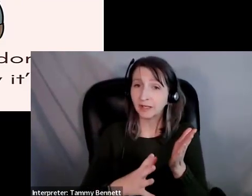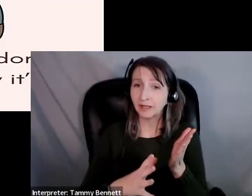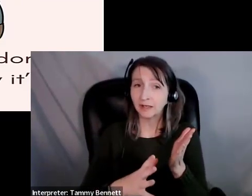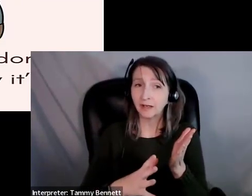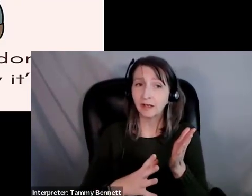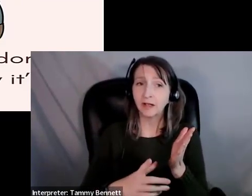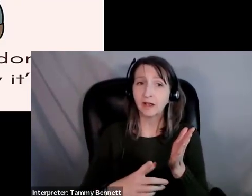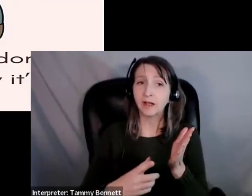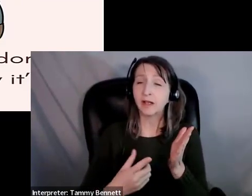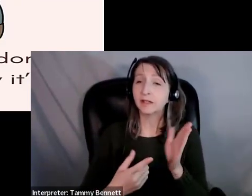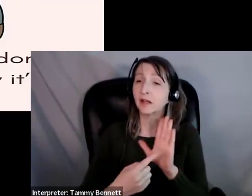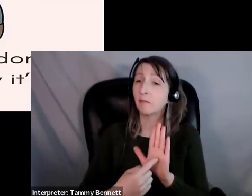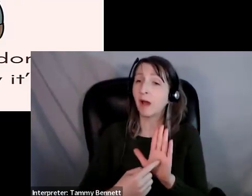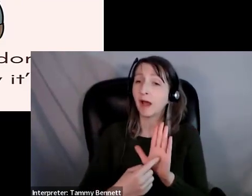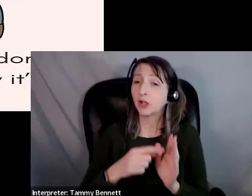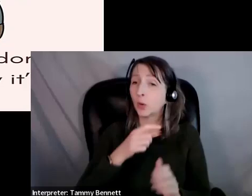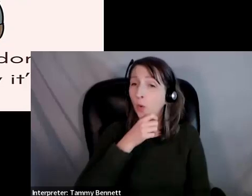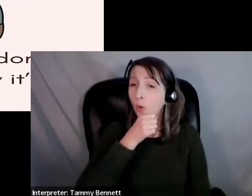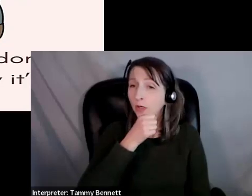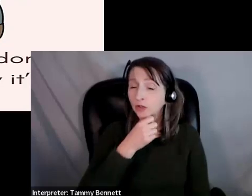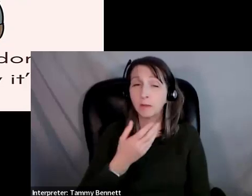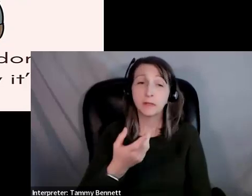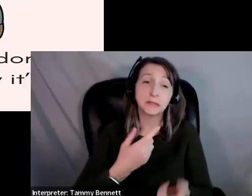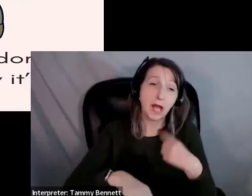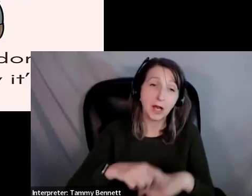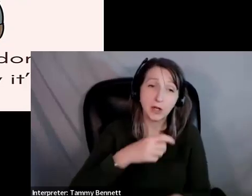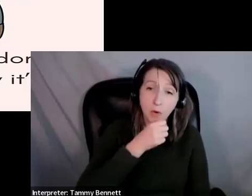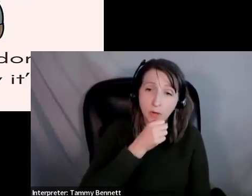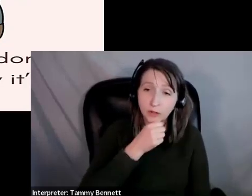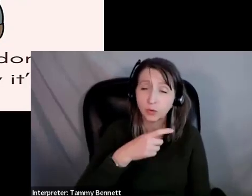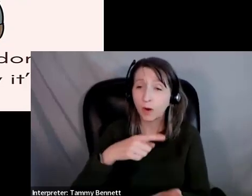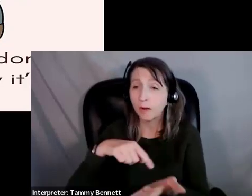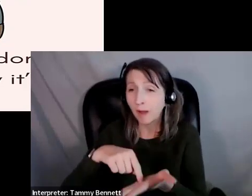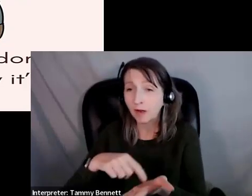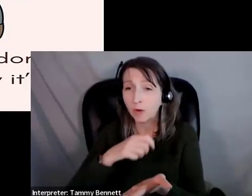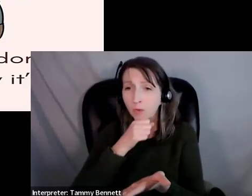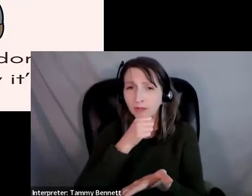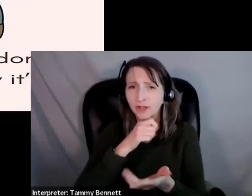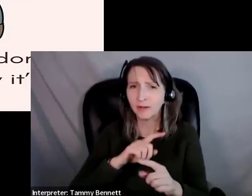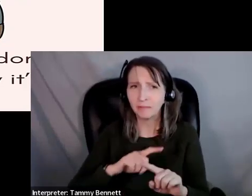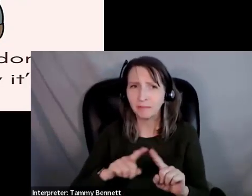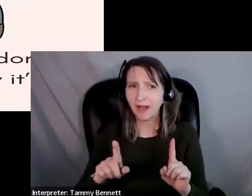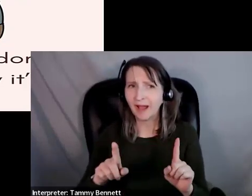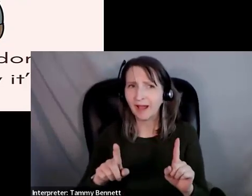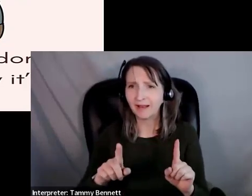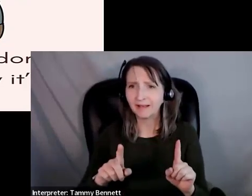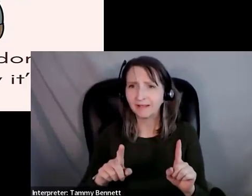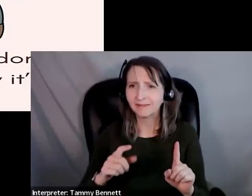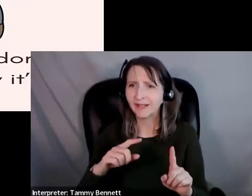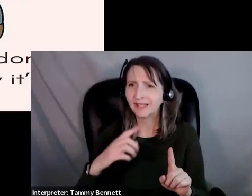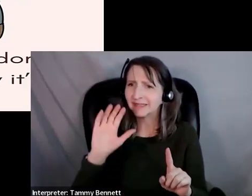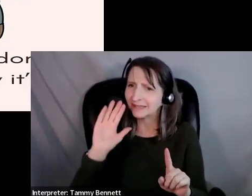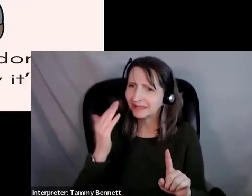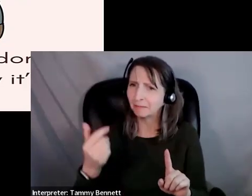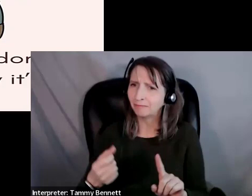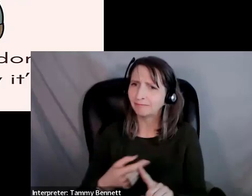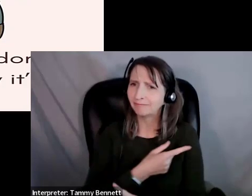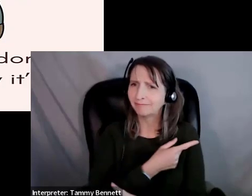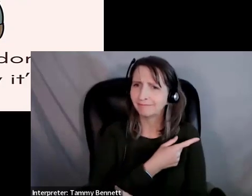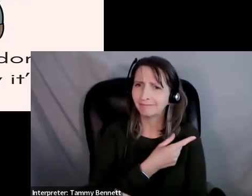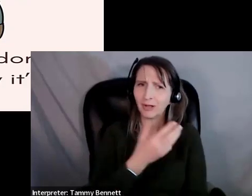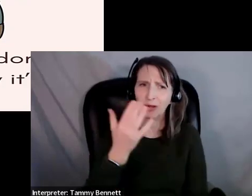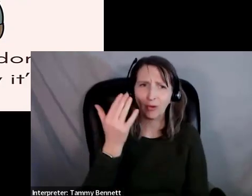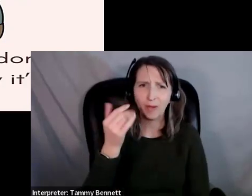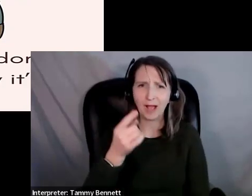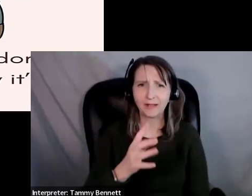modeling orange, or maybe in the case, maybe the student is signing orange, but what does that have to do with this dinner table that this, the child is, um, expressing orange?